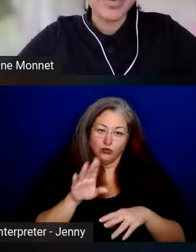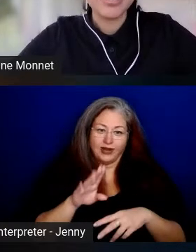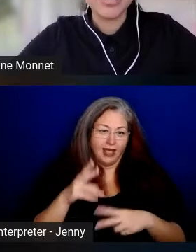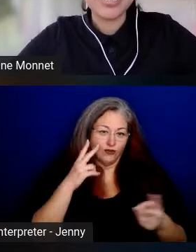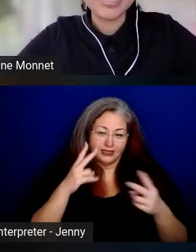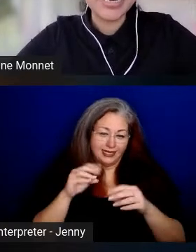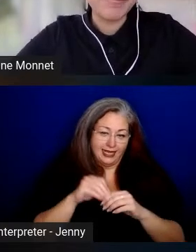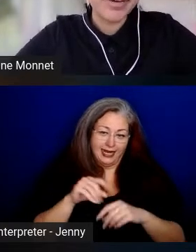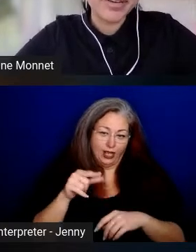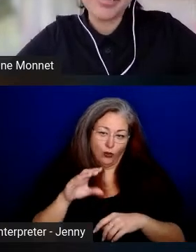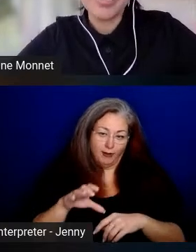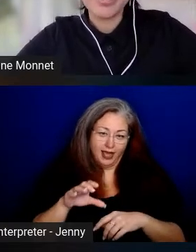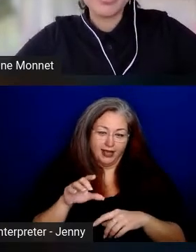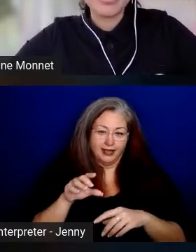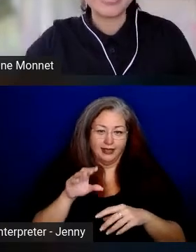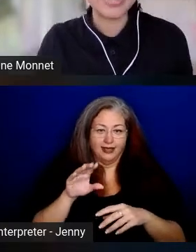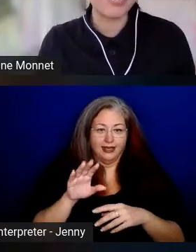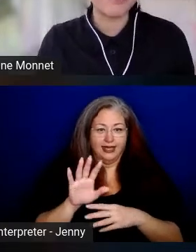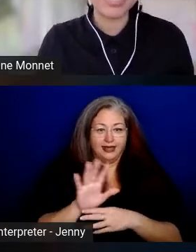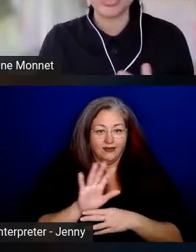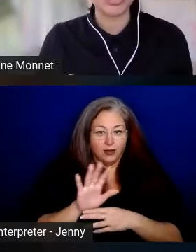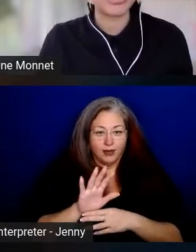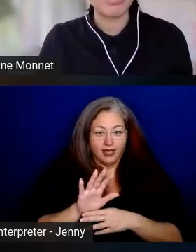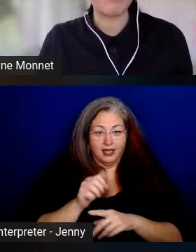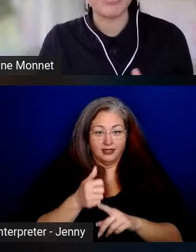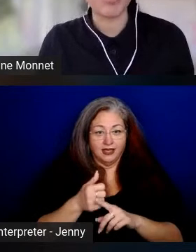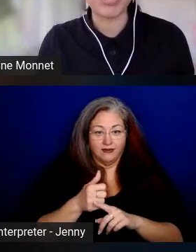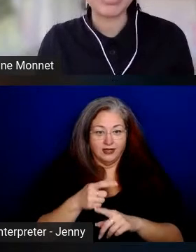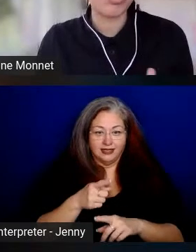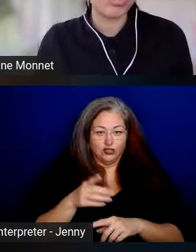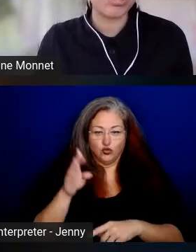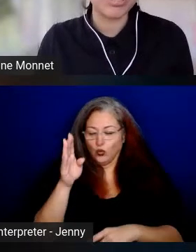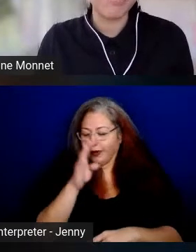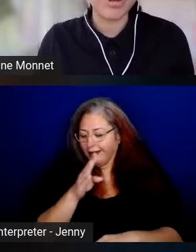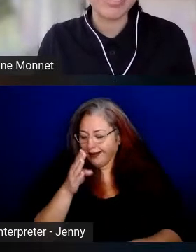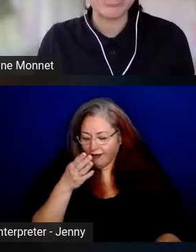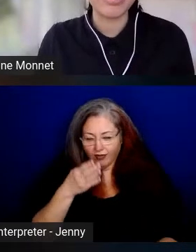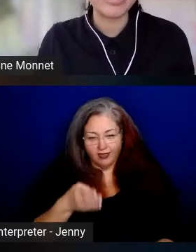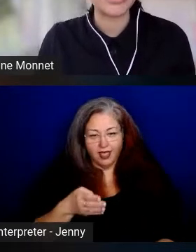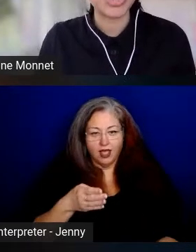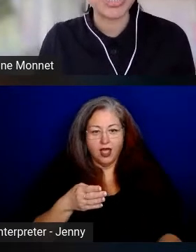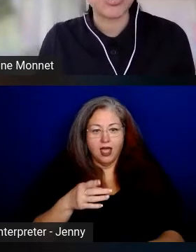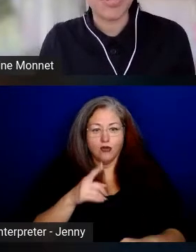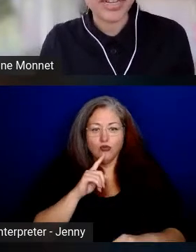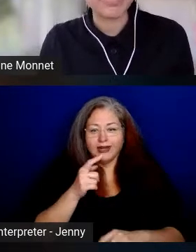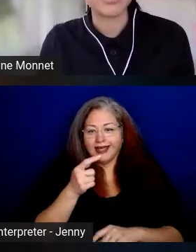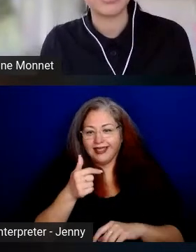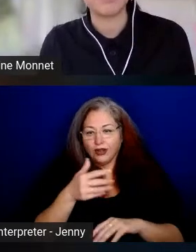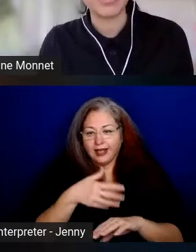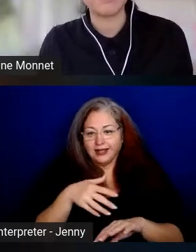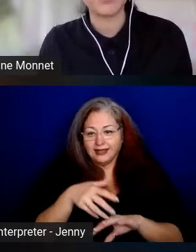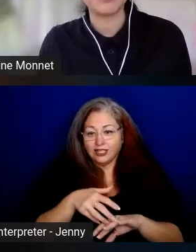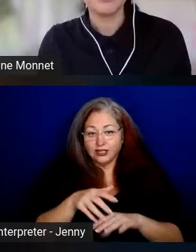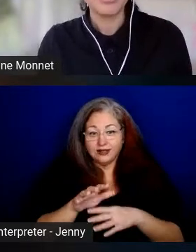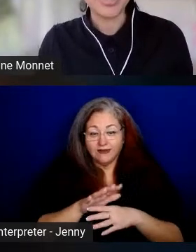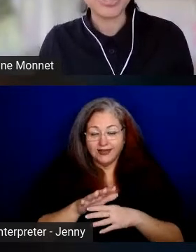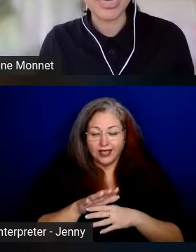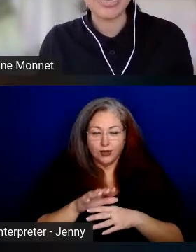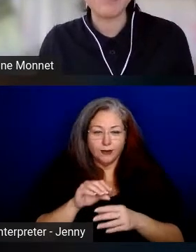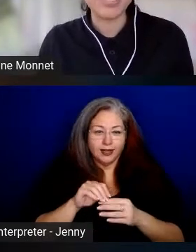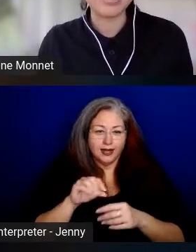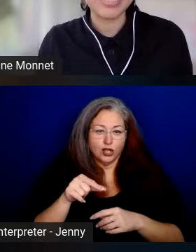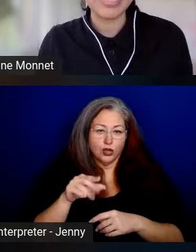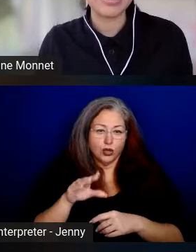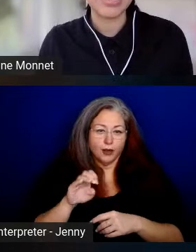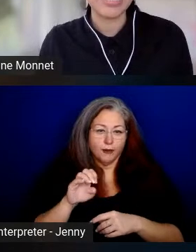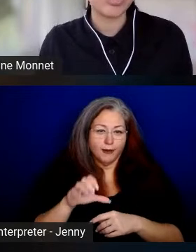Quebec cinema itself. It's just never, never present. There's very little Indigenous films in Quebec, but to